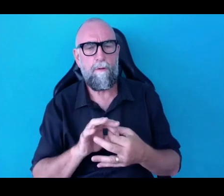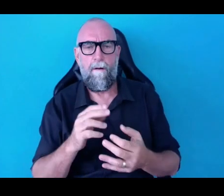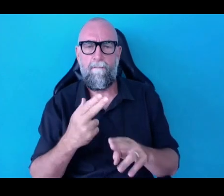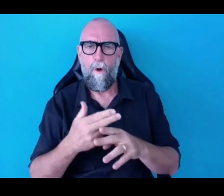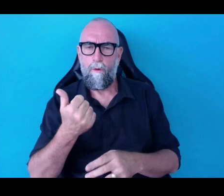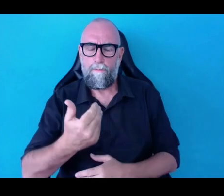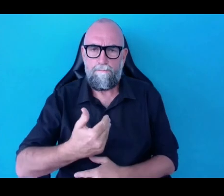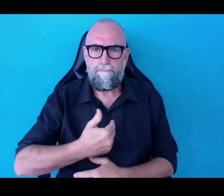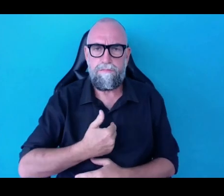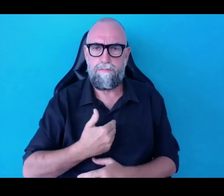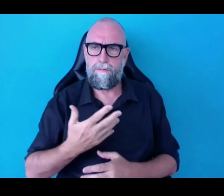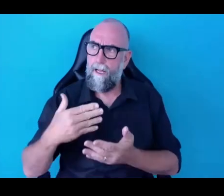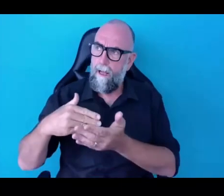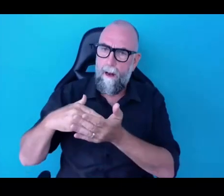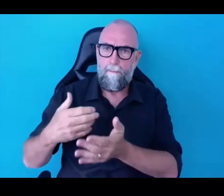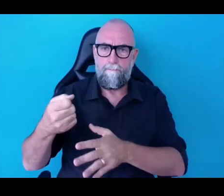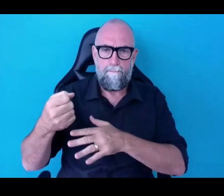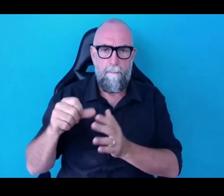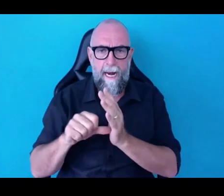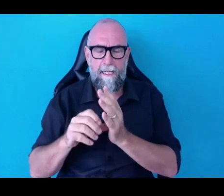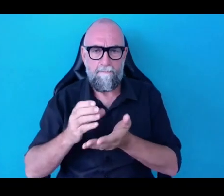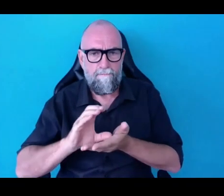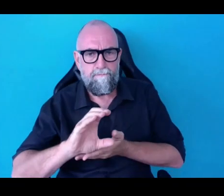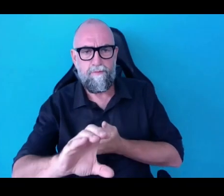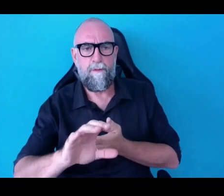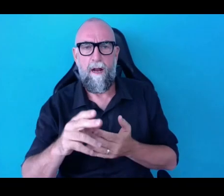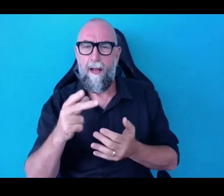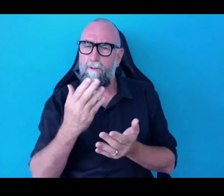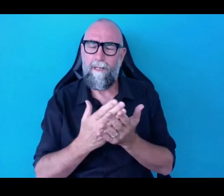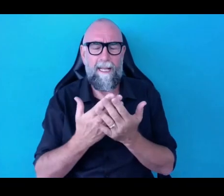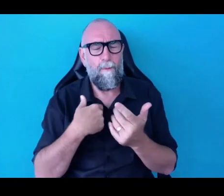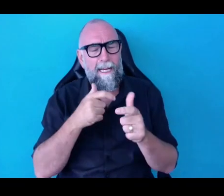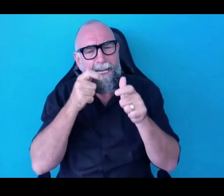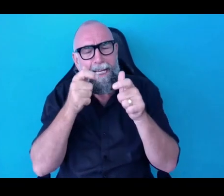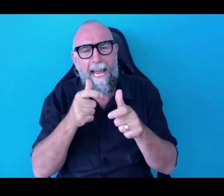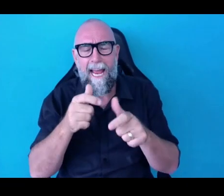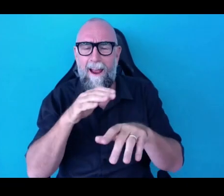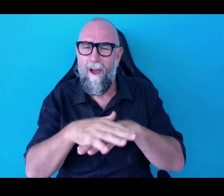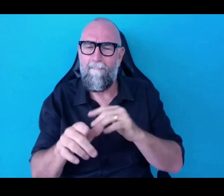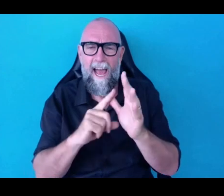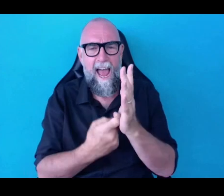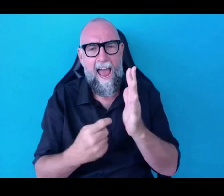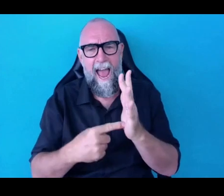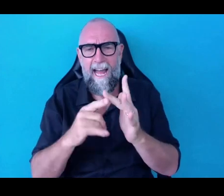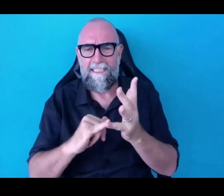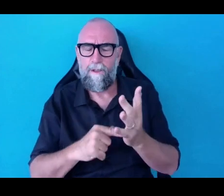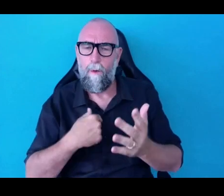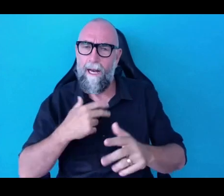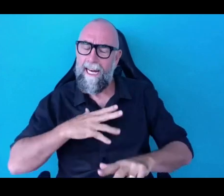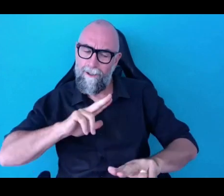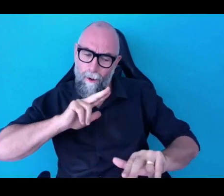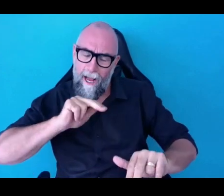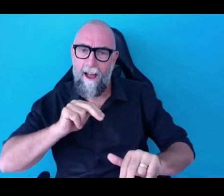we have as people, let alone artists or people within this industry, to nurture a younger generation